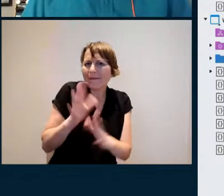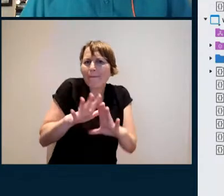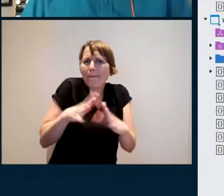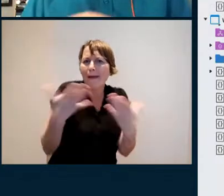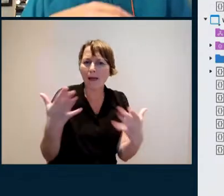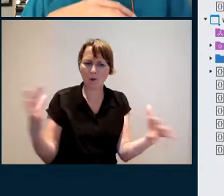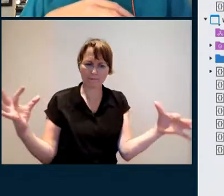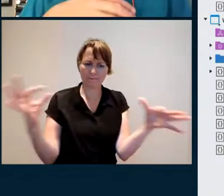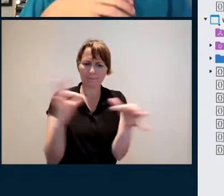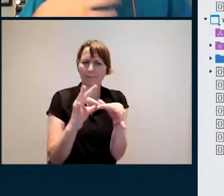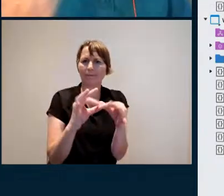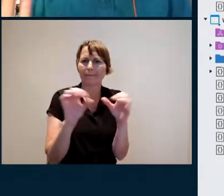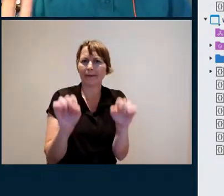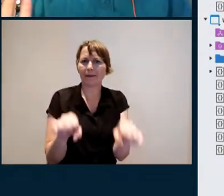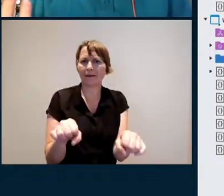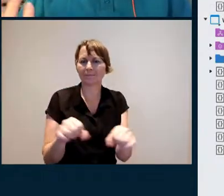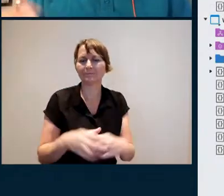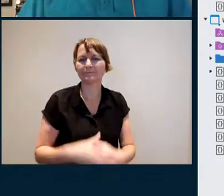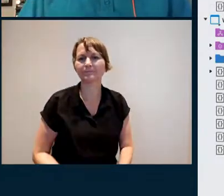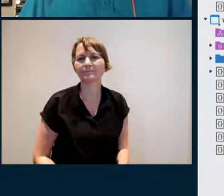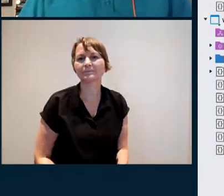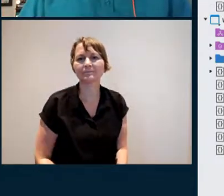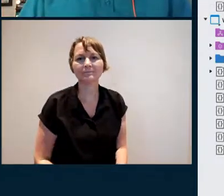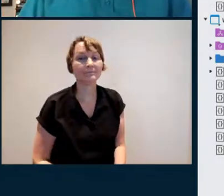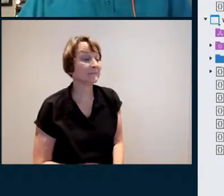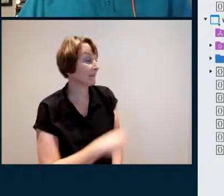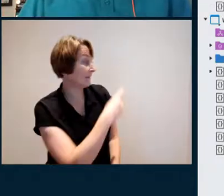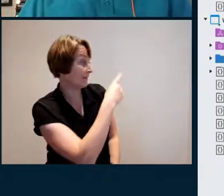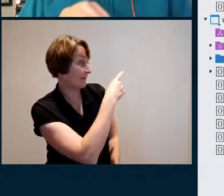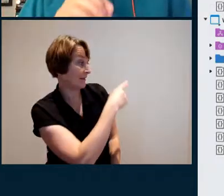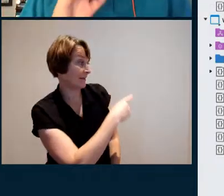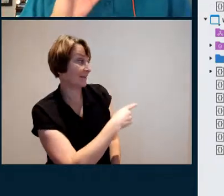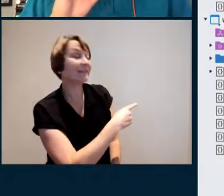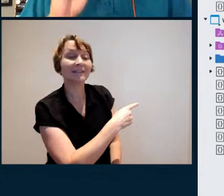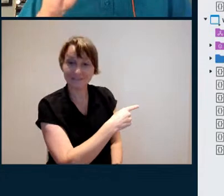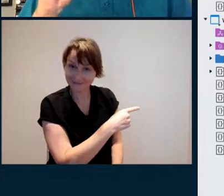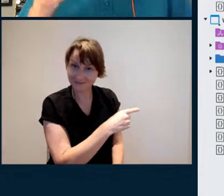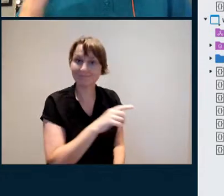so that is all we need to do to Thai enable that,